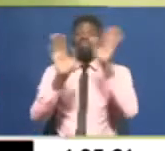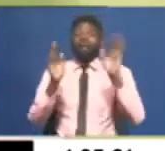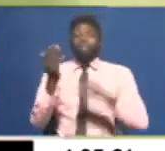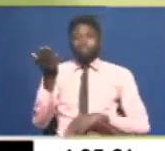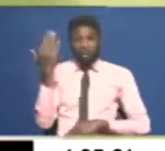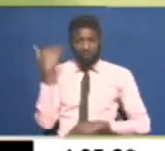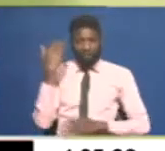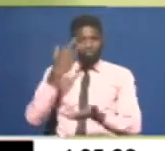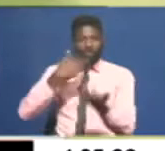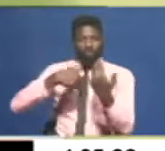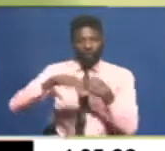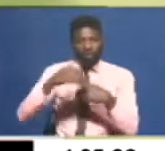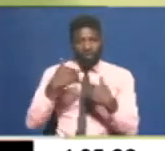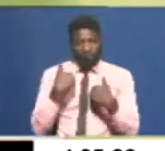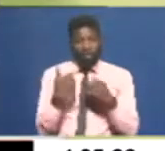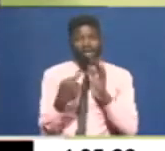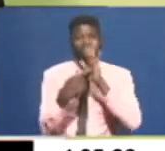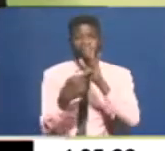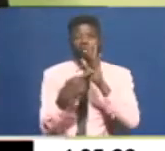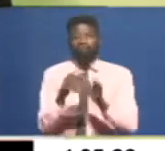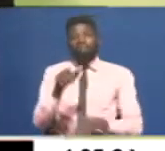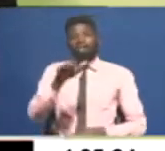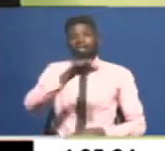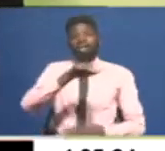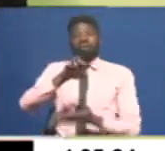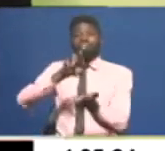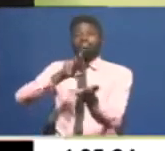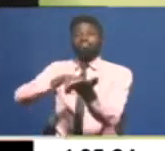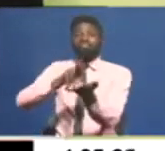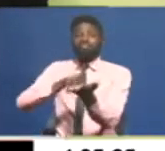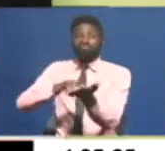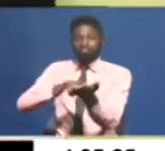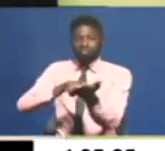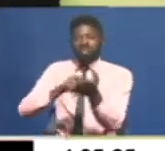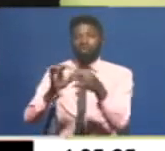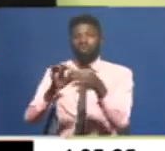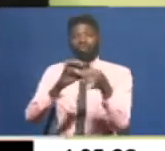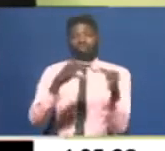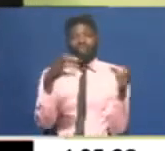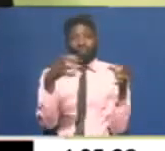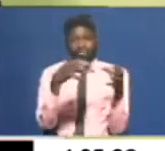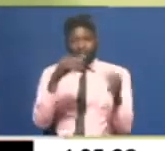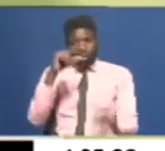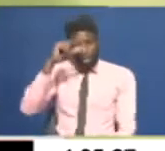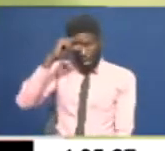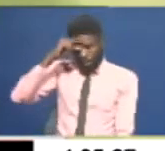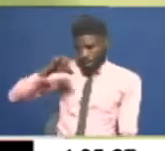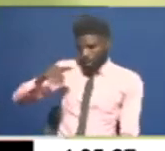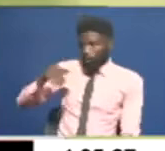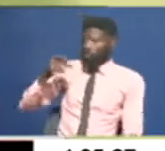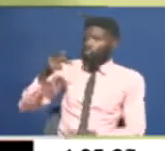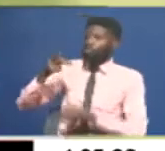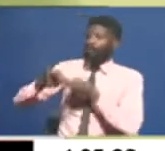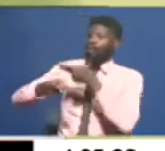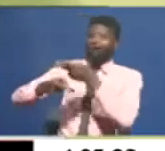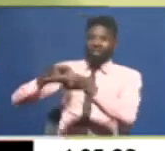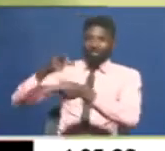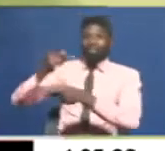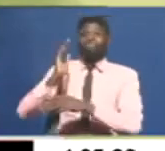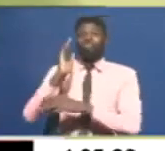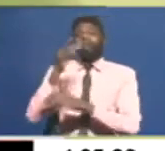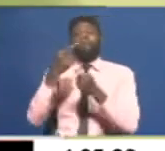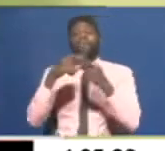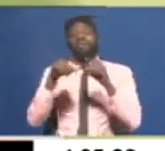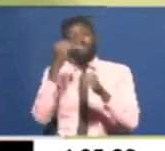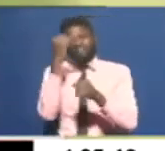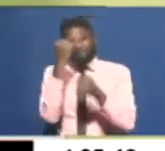For example, when it comes to registration of cooperatives, the county government will do the processing, but the final